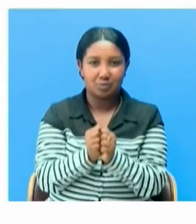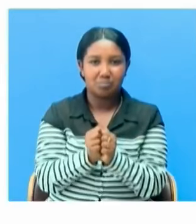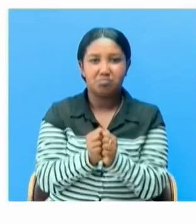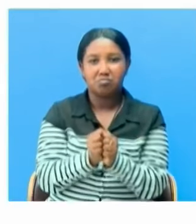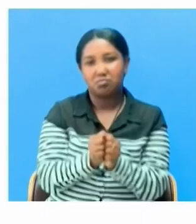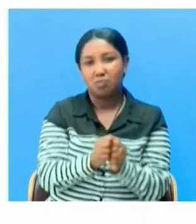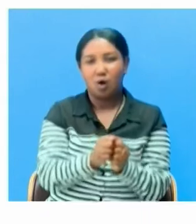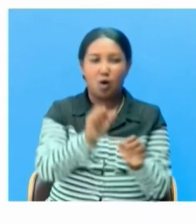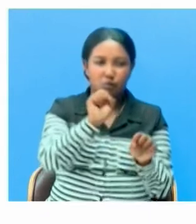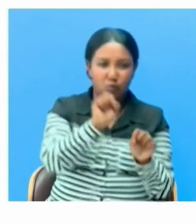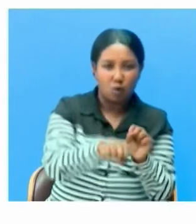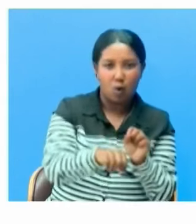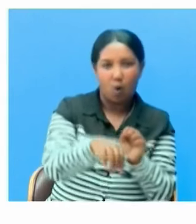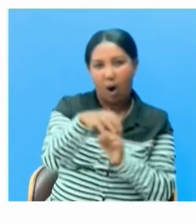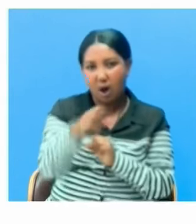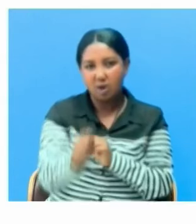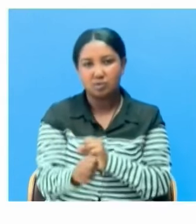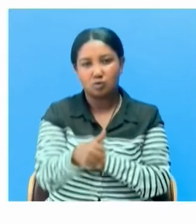them. Roba